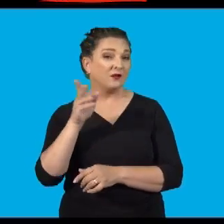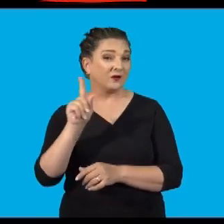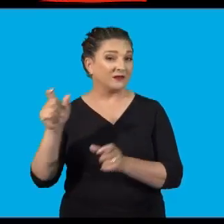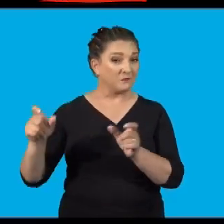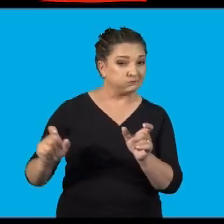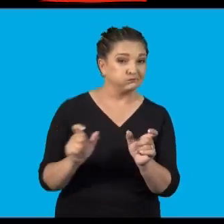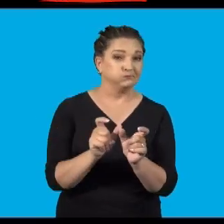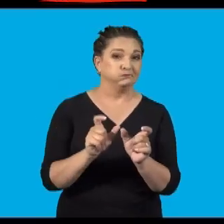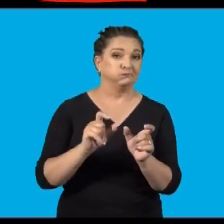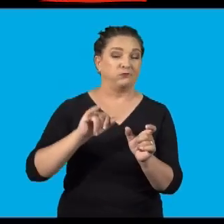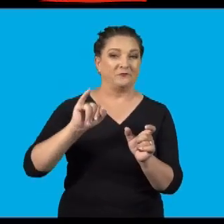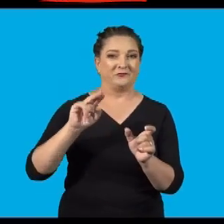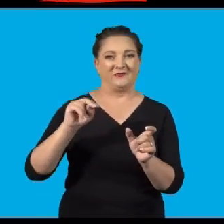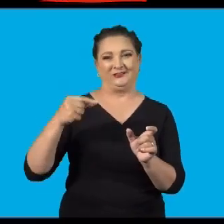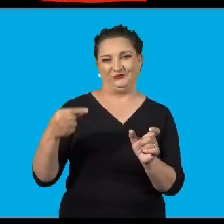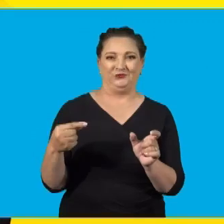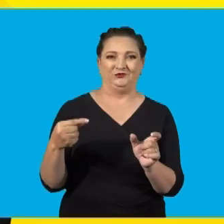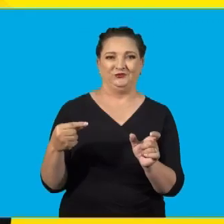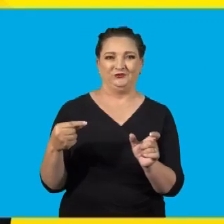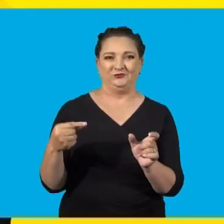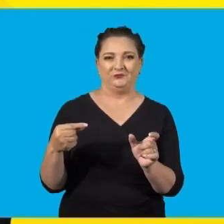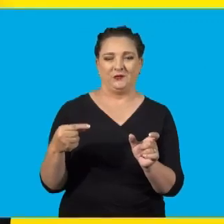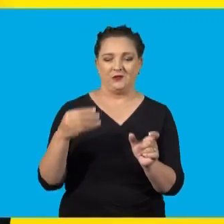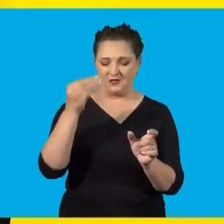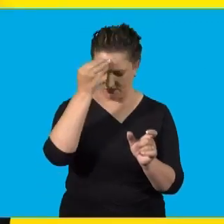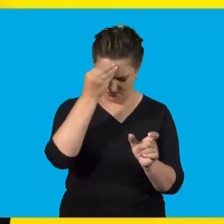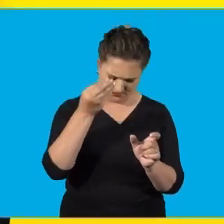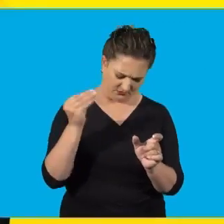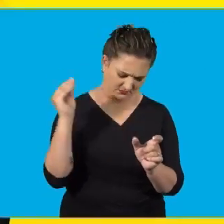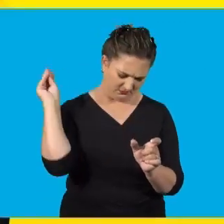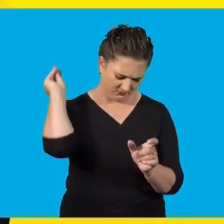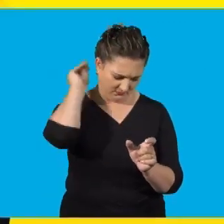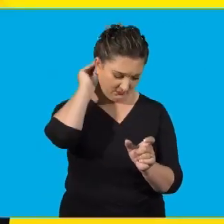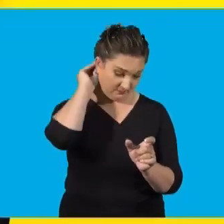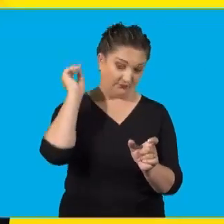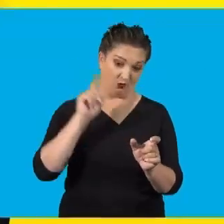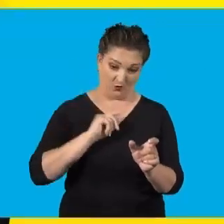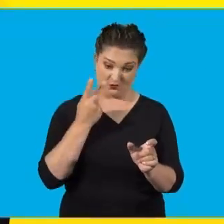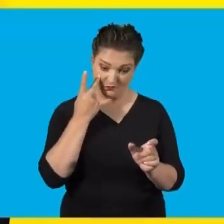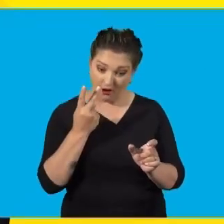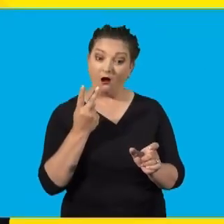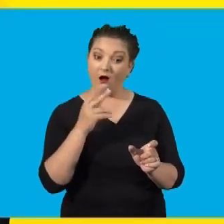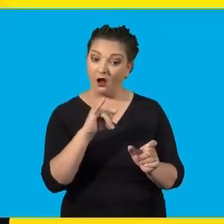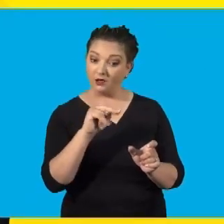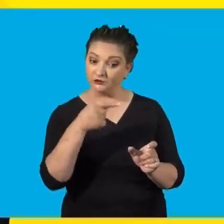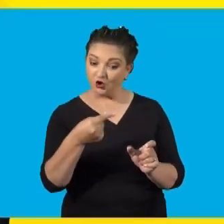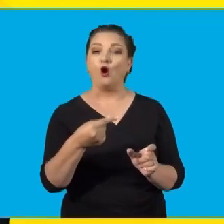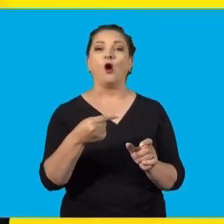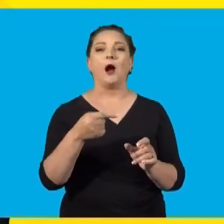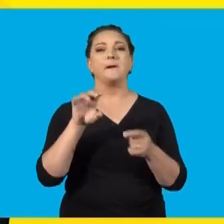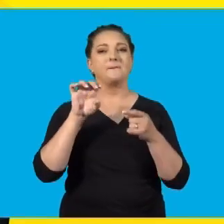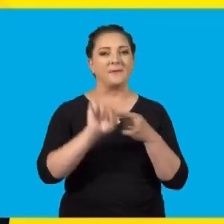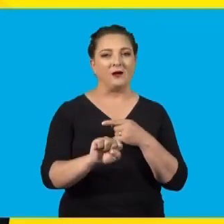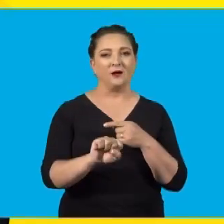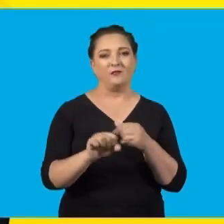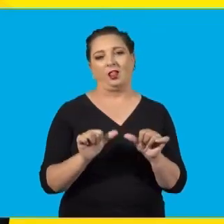the ing at the end of the word. So start planting that as a little seed in your brain. When you see ing,